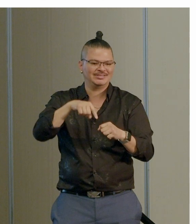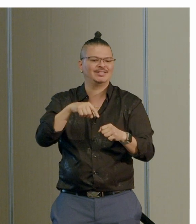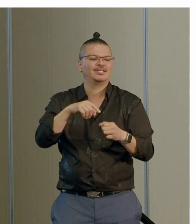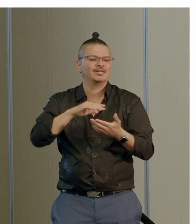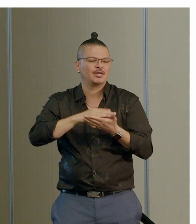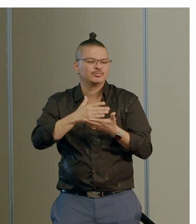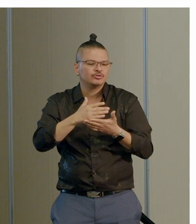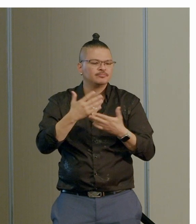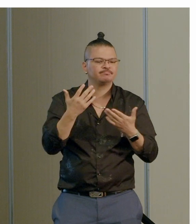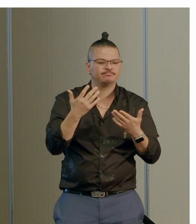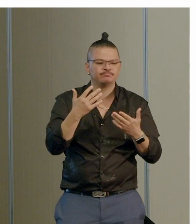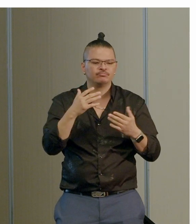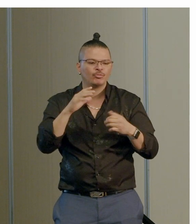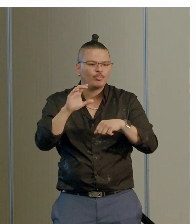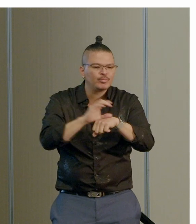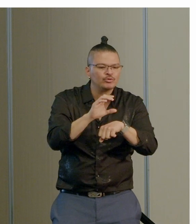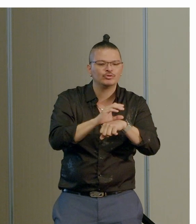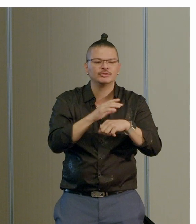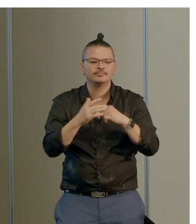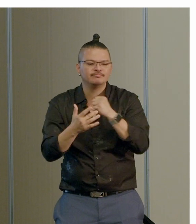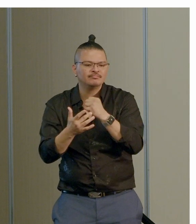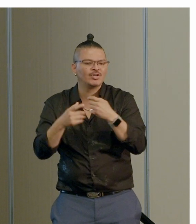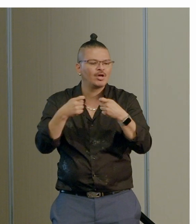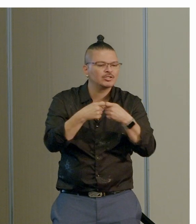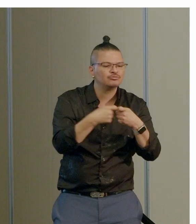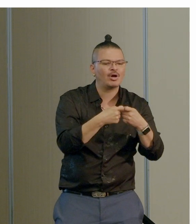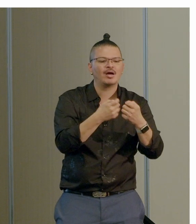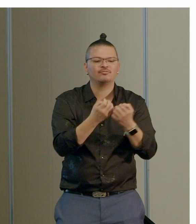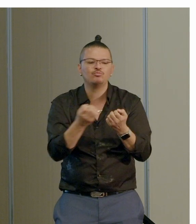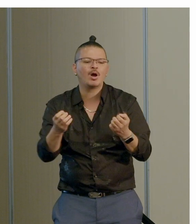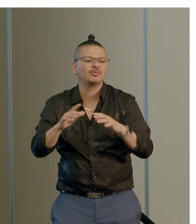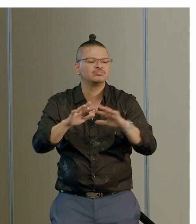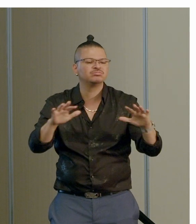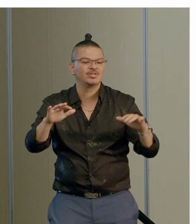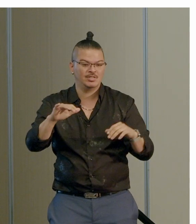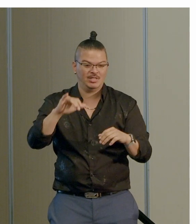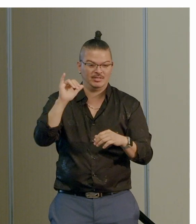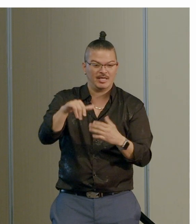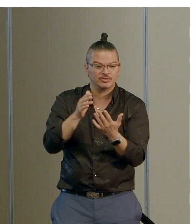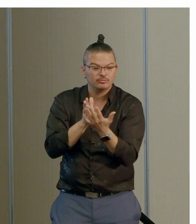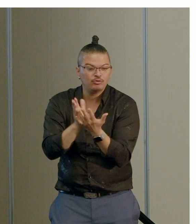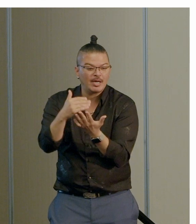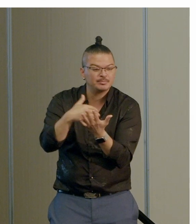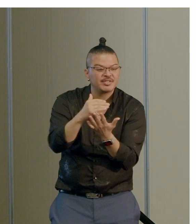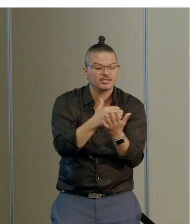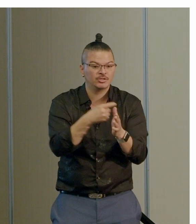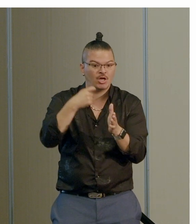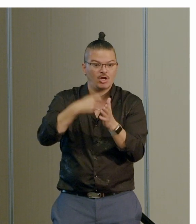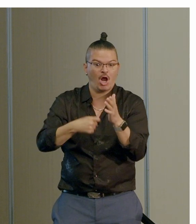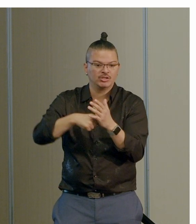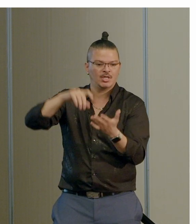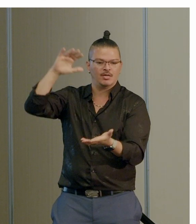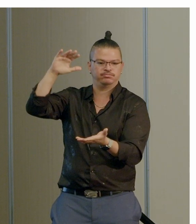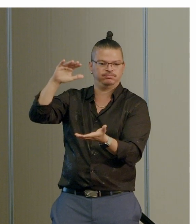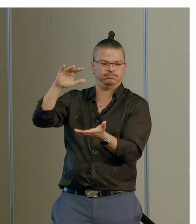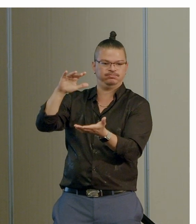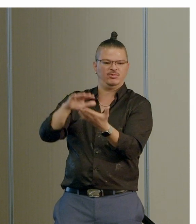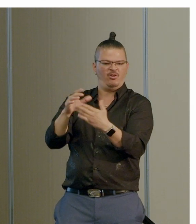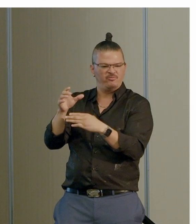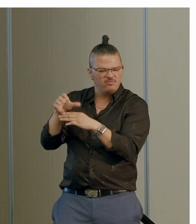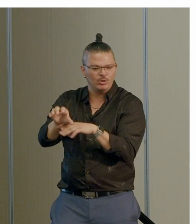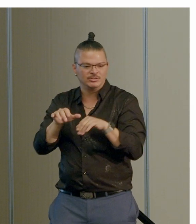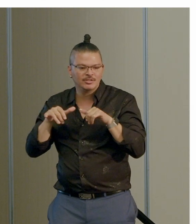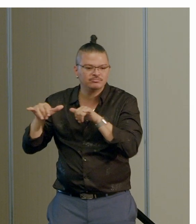vehicles, that transparency I referred to is really driving the prices down, and it's allowing choice by